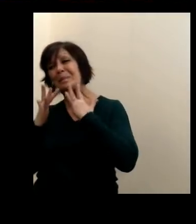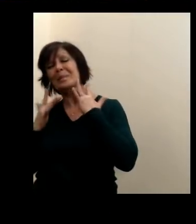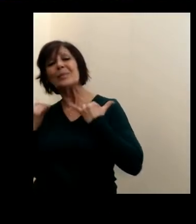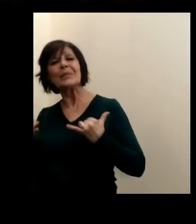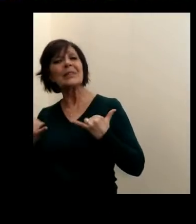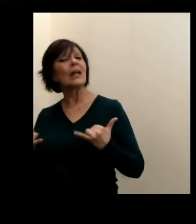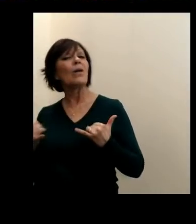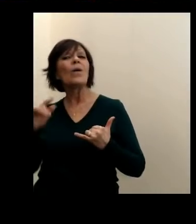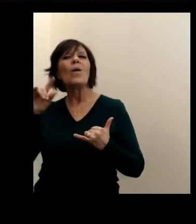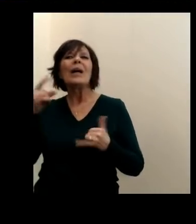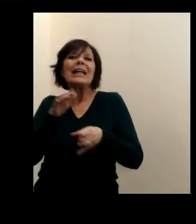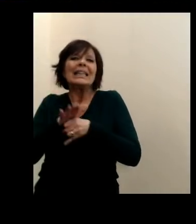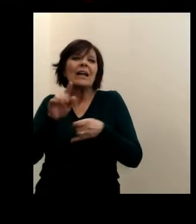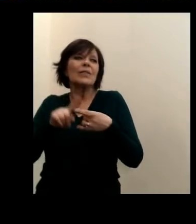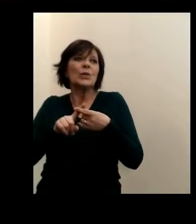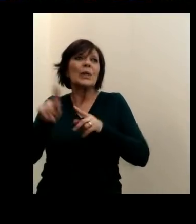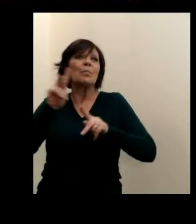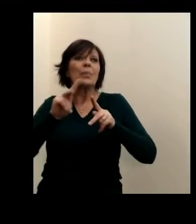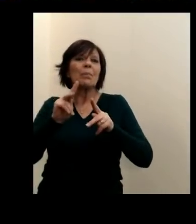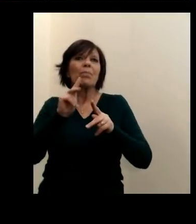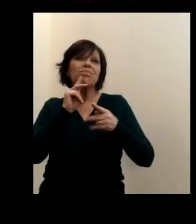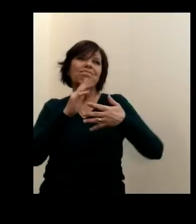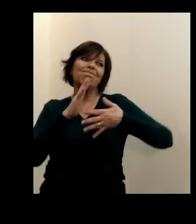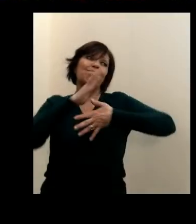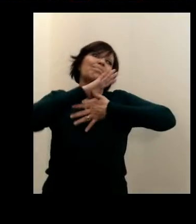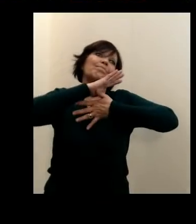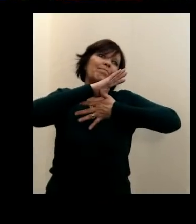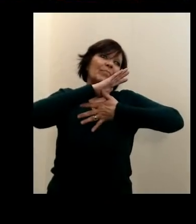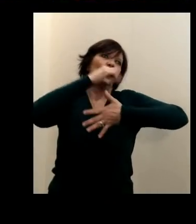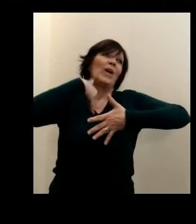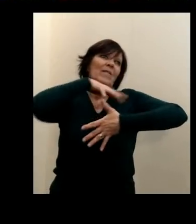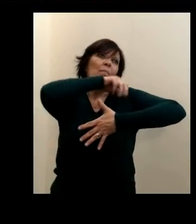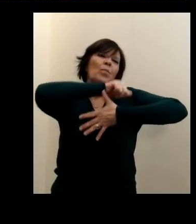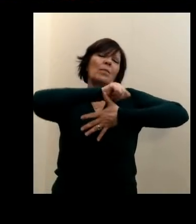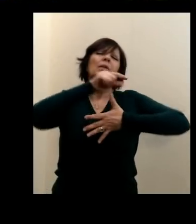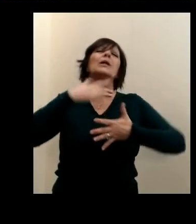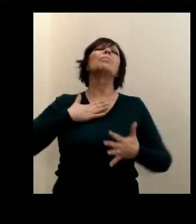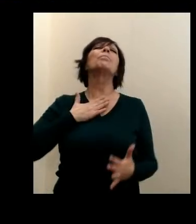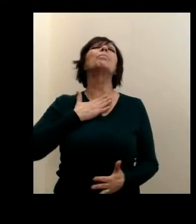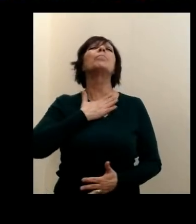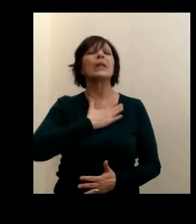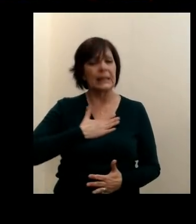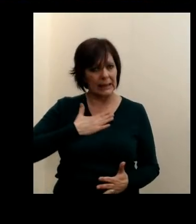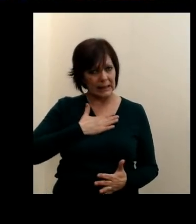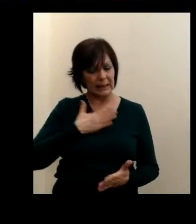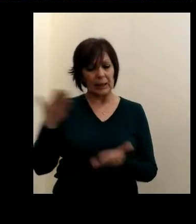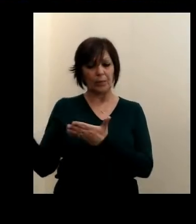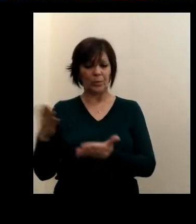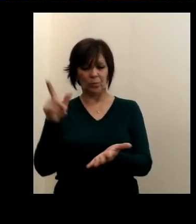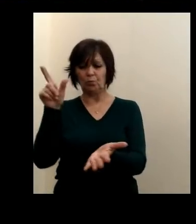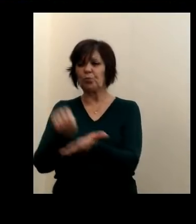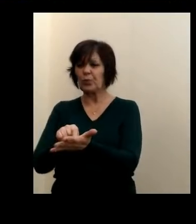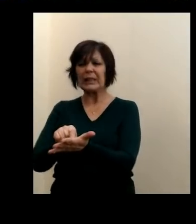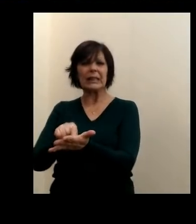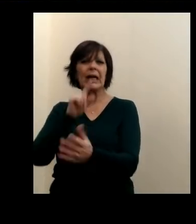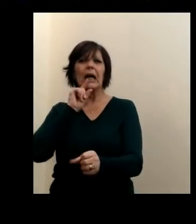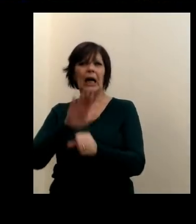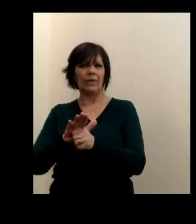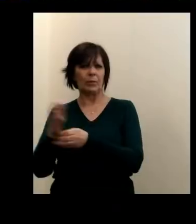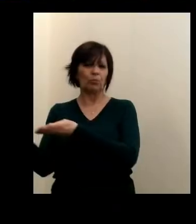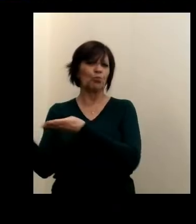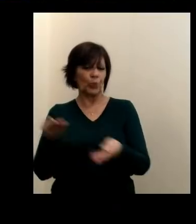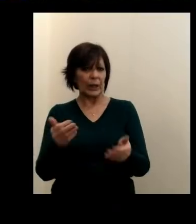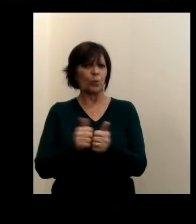enough to give to the people that have an appointment for the next 2 days. So please bring your confirmation ticket, and